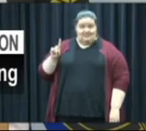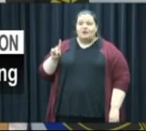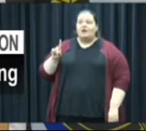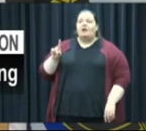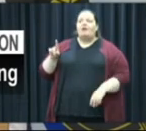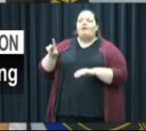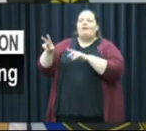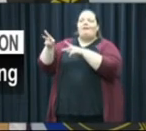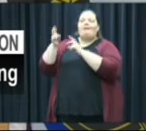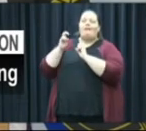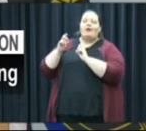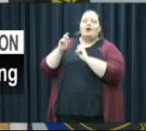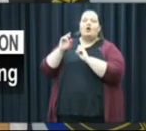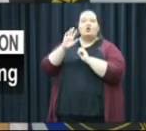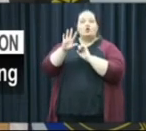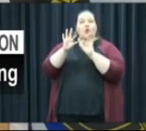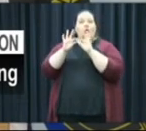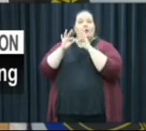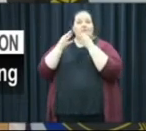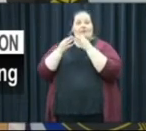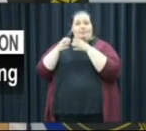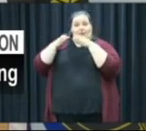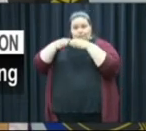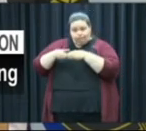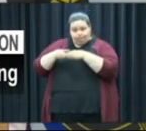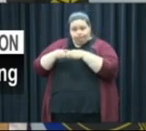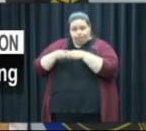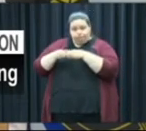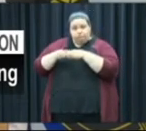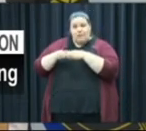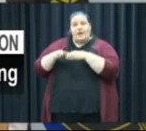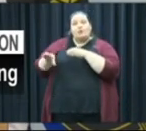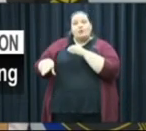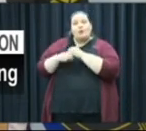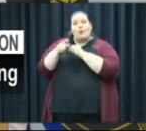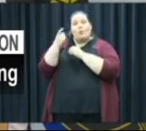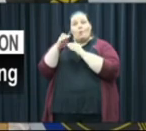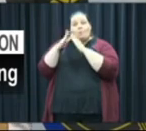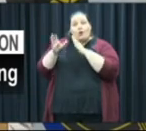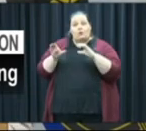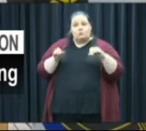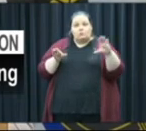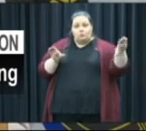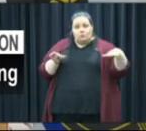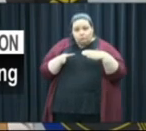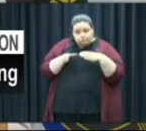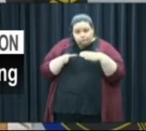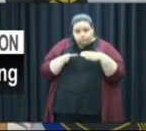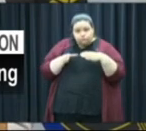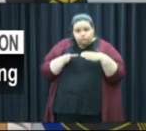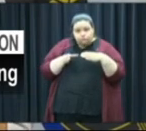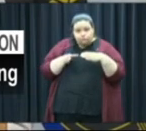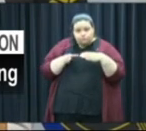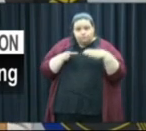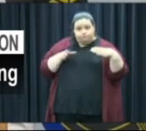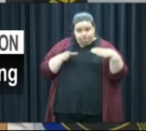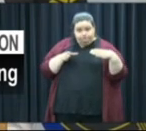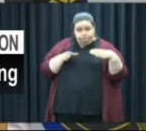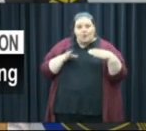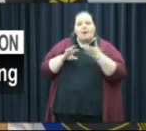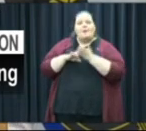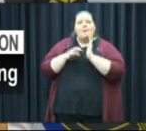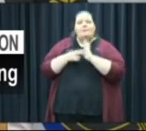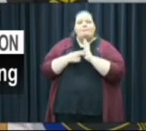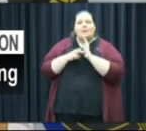is your bubble, and when you expand it to 2 households, the purpose of that is to minimize your number of contacts